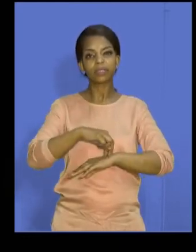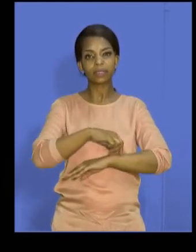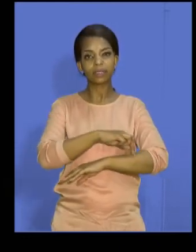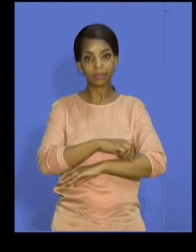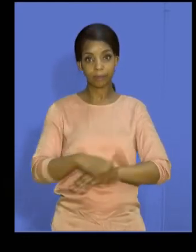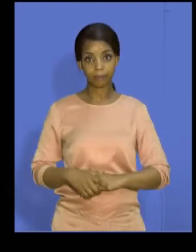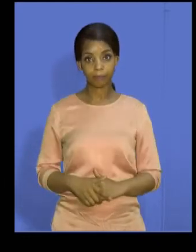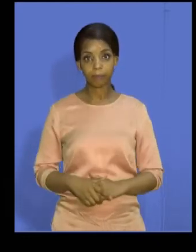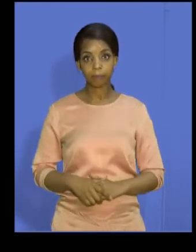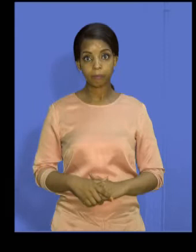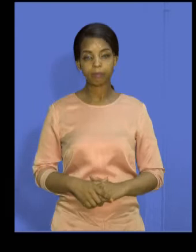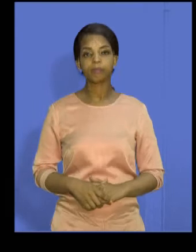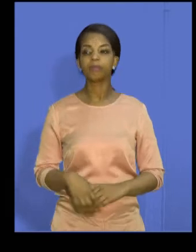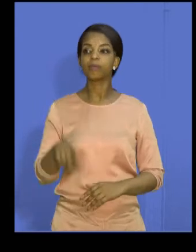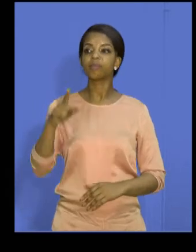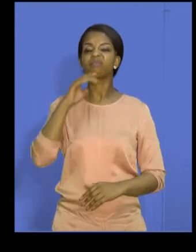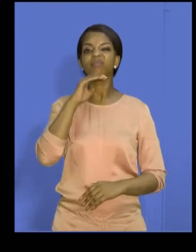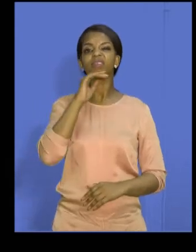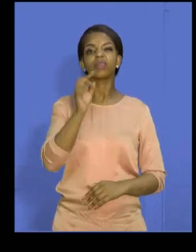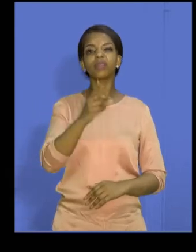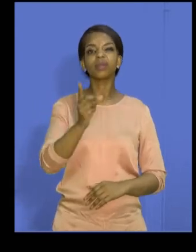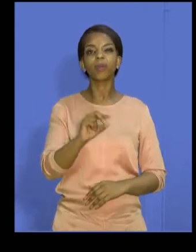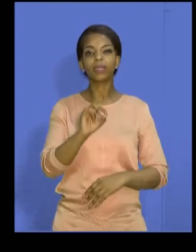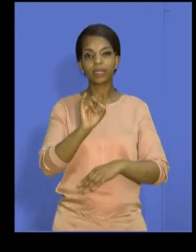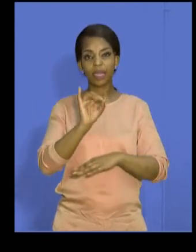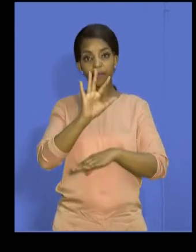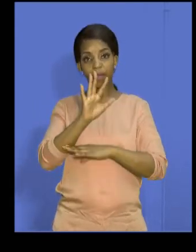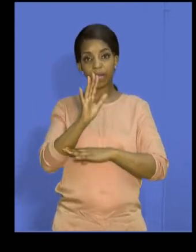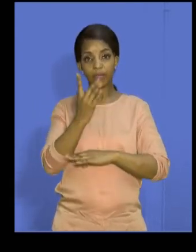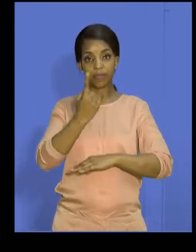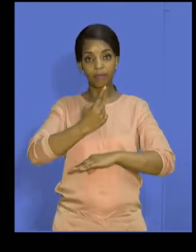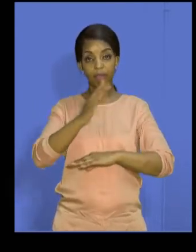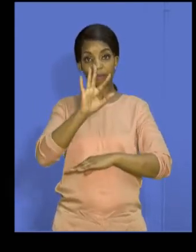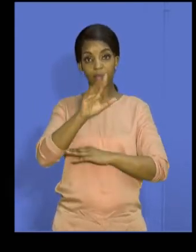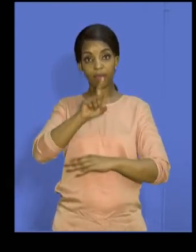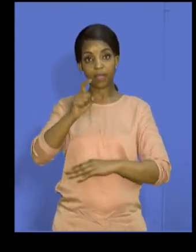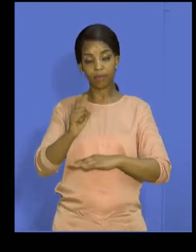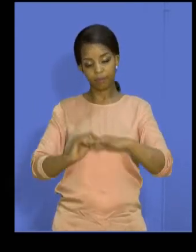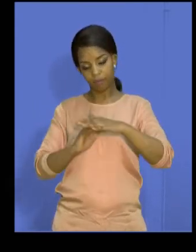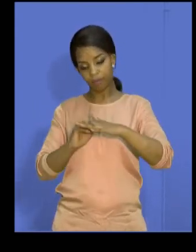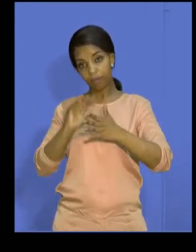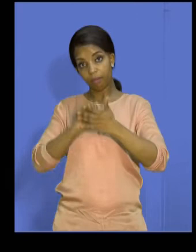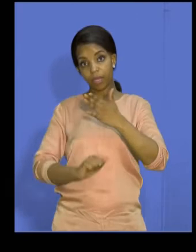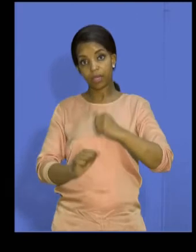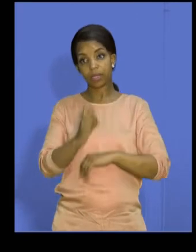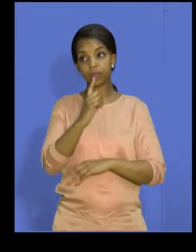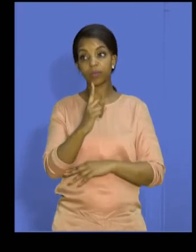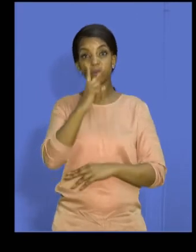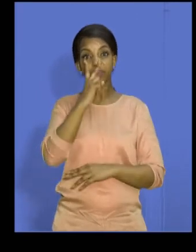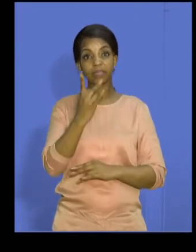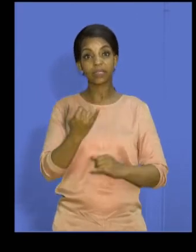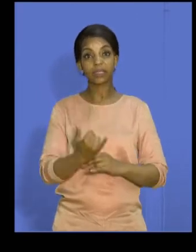this will be 5 minus 1. So you can see this becomes 0 over 4, which then becomes